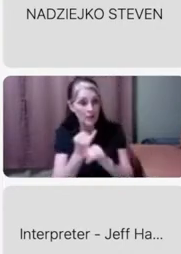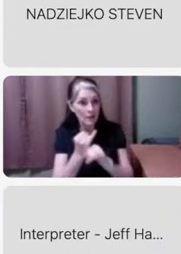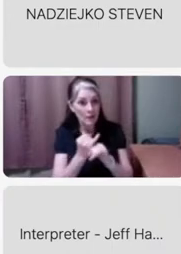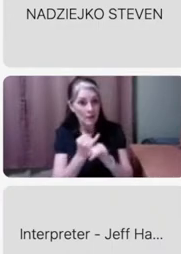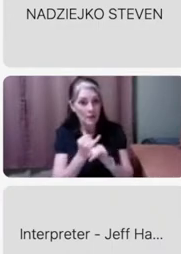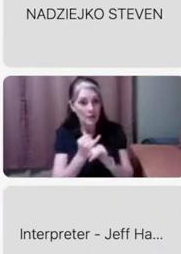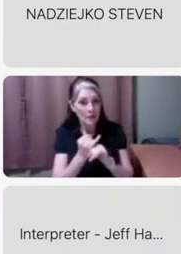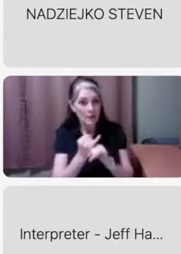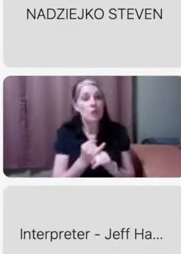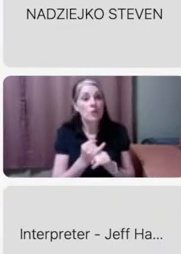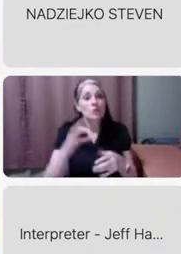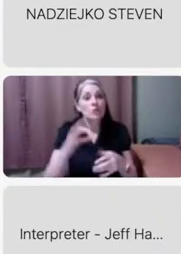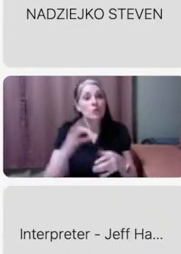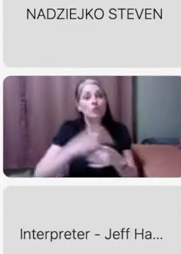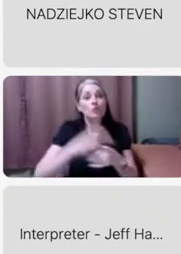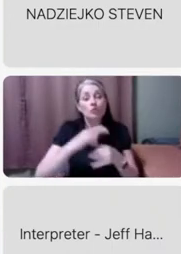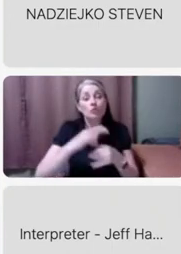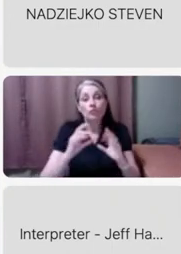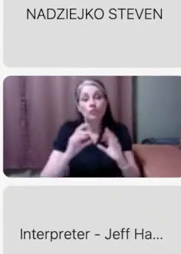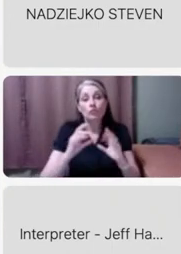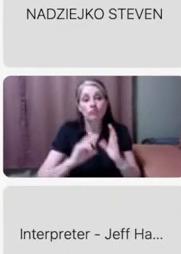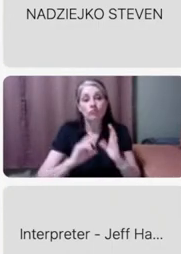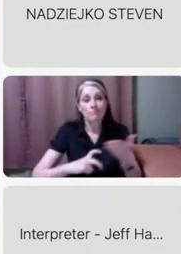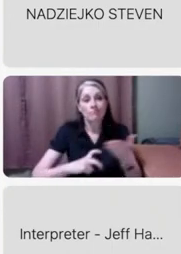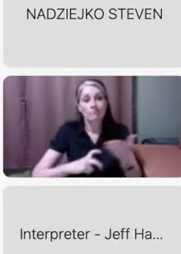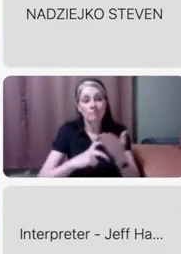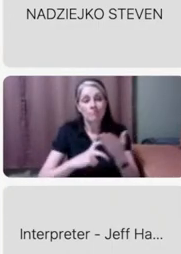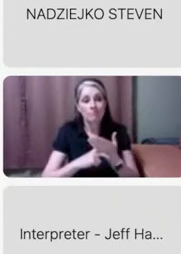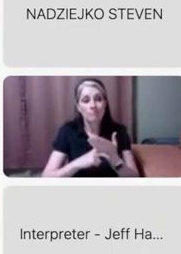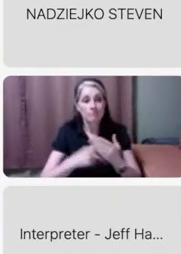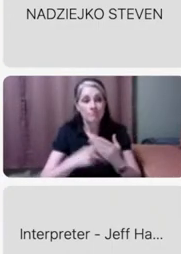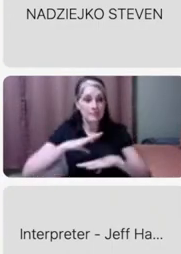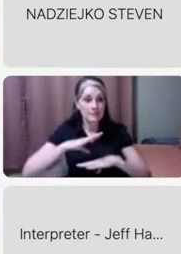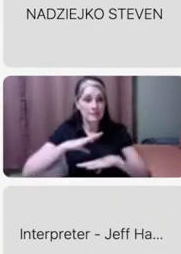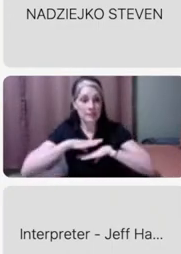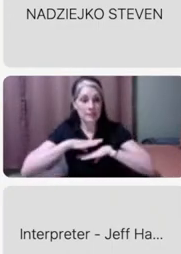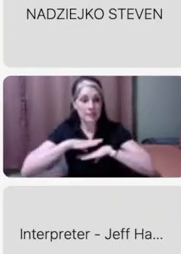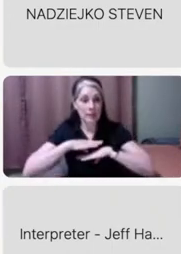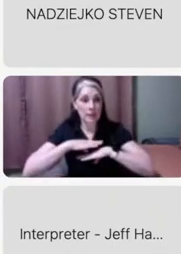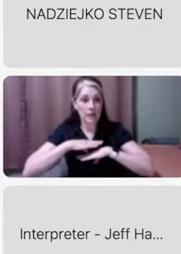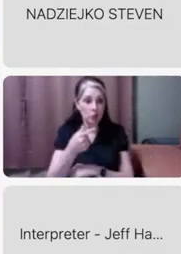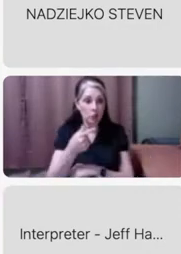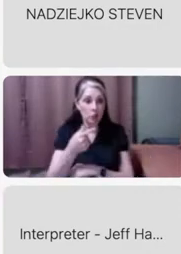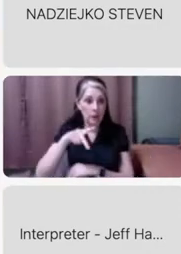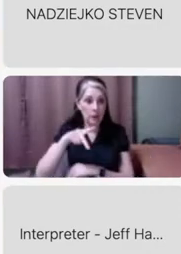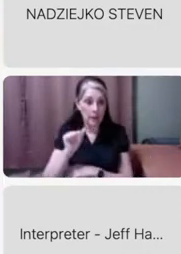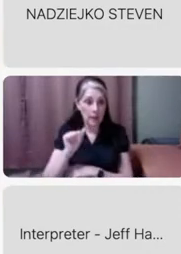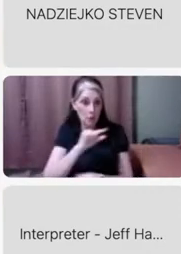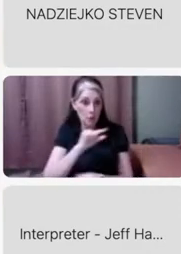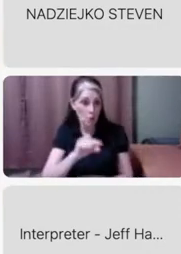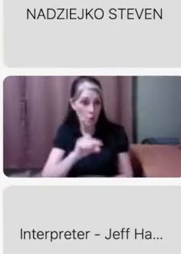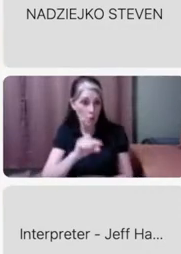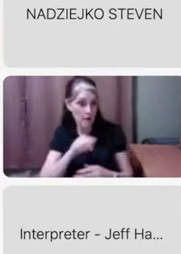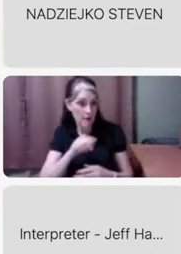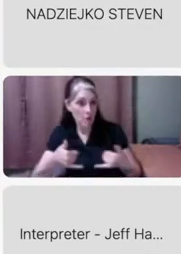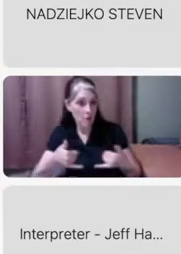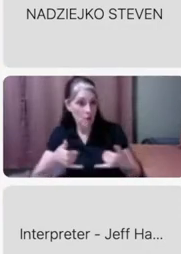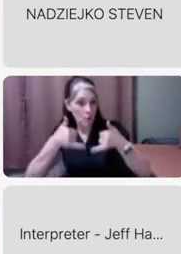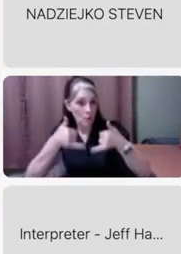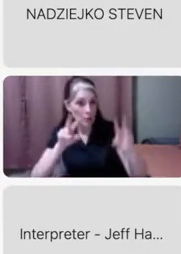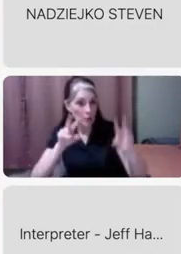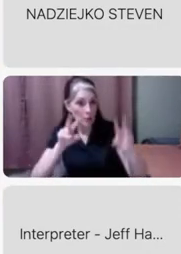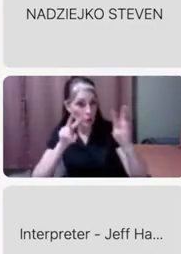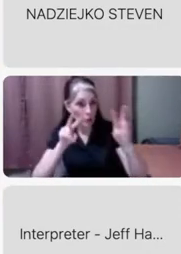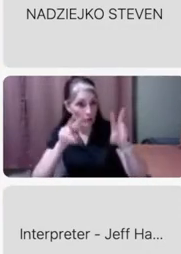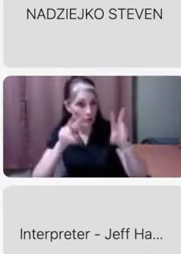met or exceeded the gpa and attendance requirements to be eligible for prizes we're looking forward to hosting this district-wide